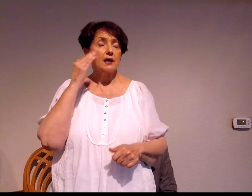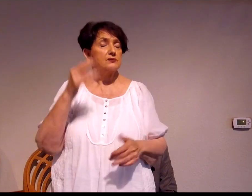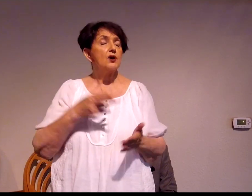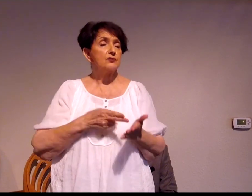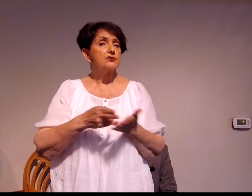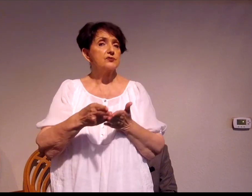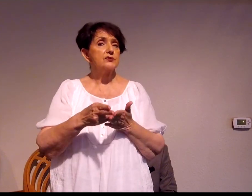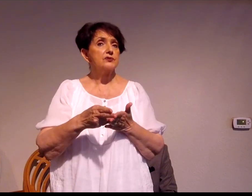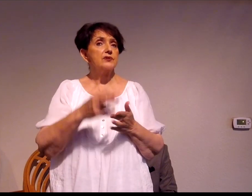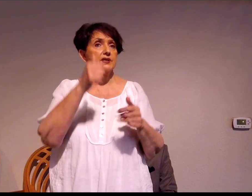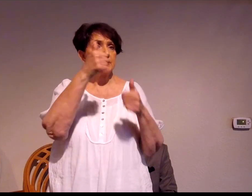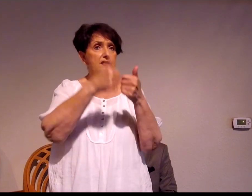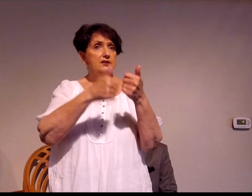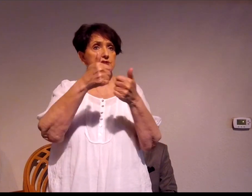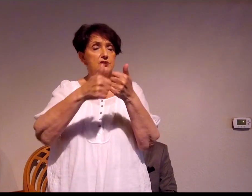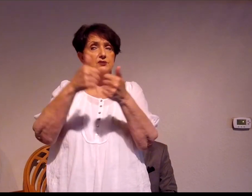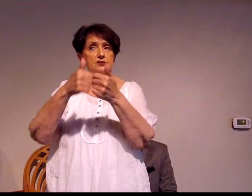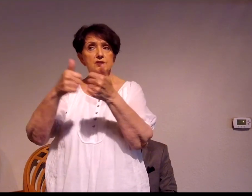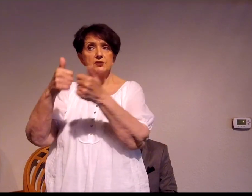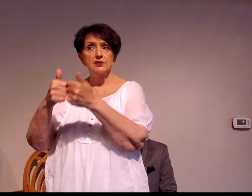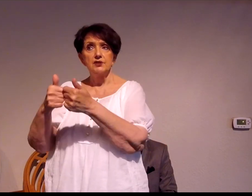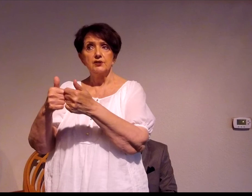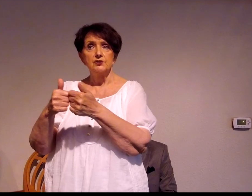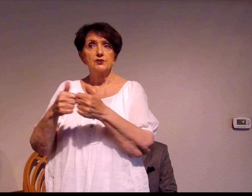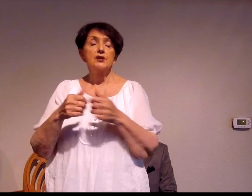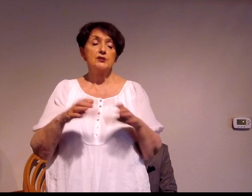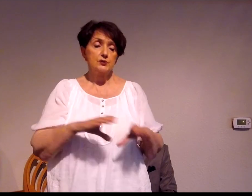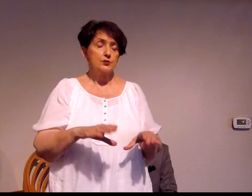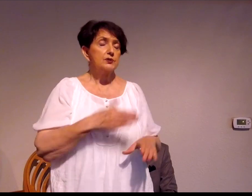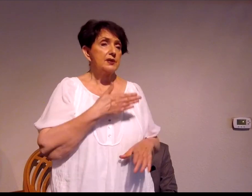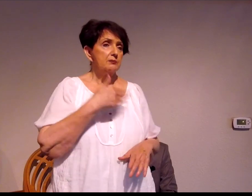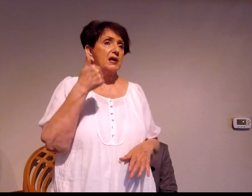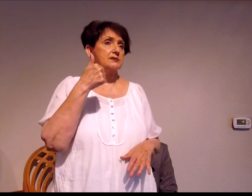each one of us is doing that best.